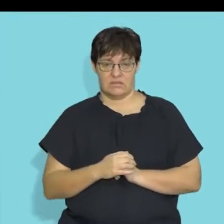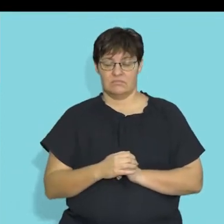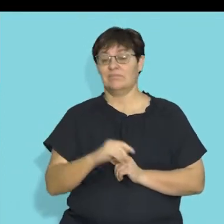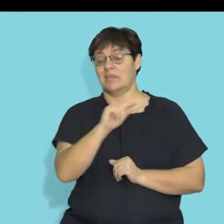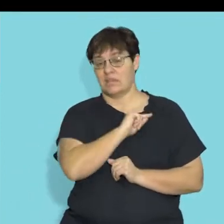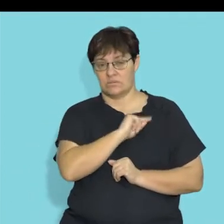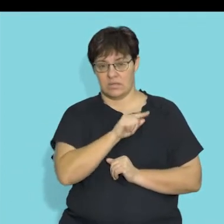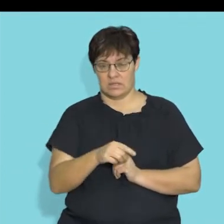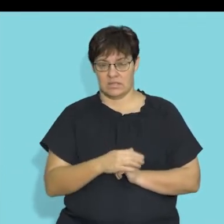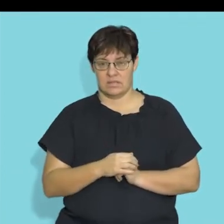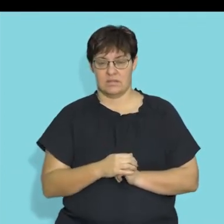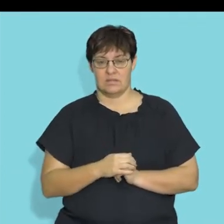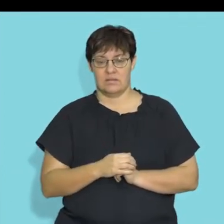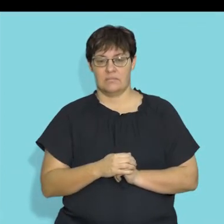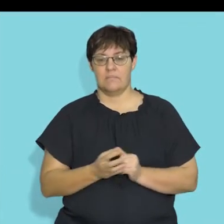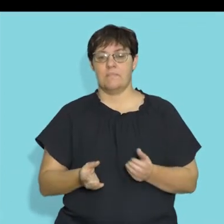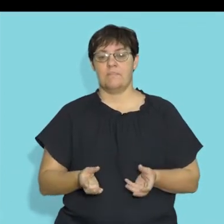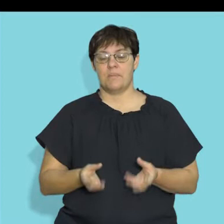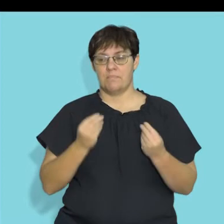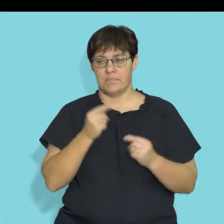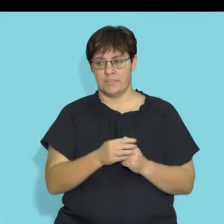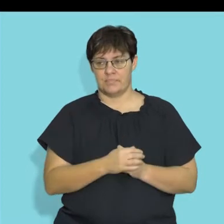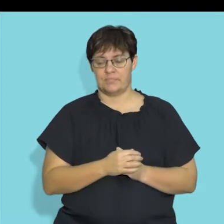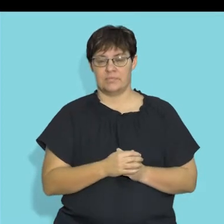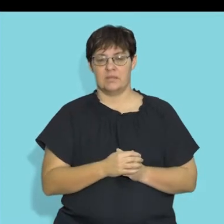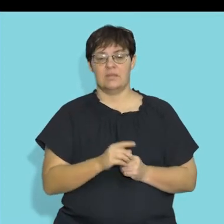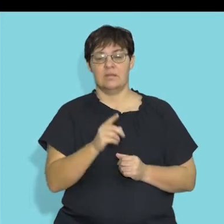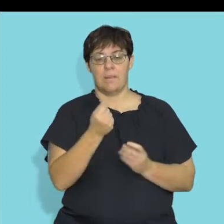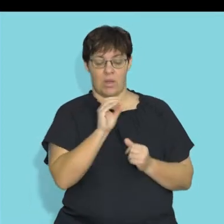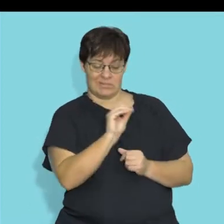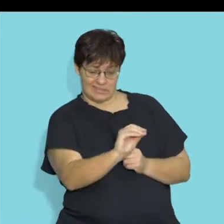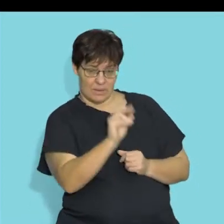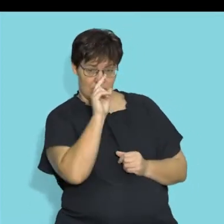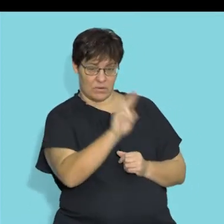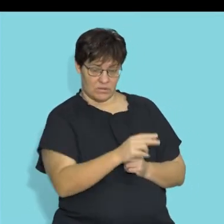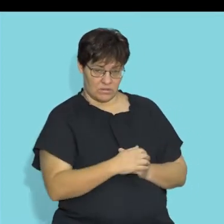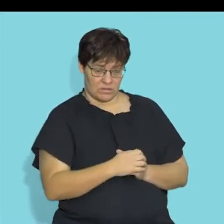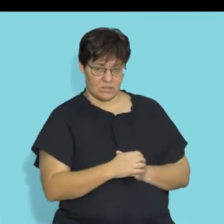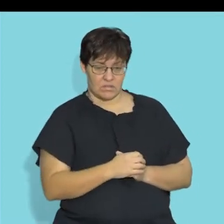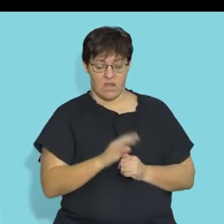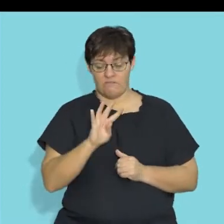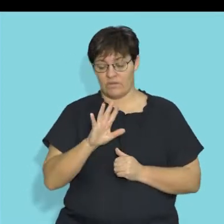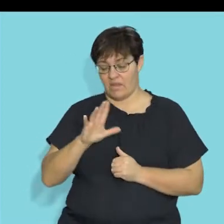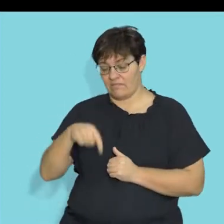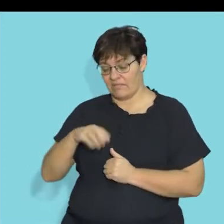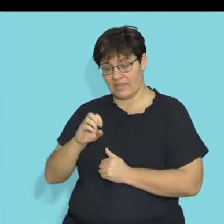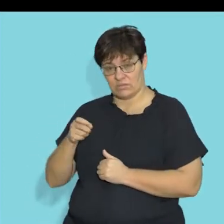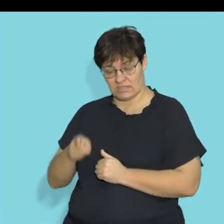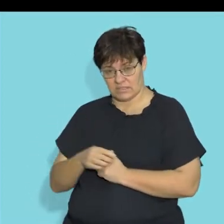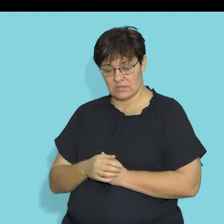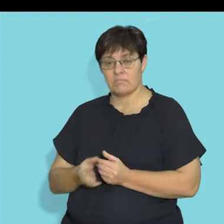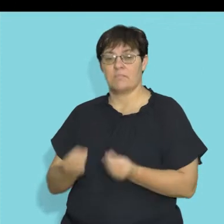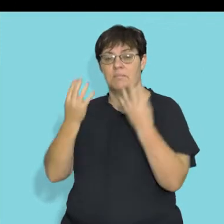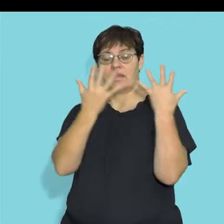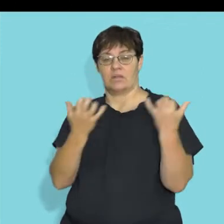Okay, so therefore, if we go into this thing, there's my figure that I'm looking for. There's the 45,000